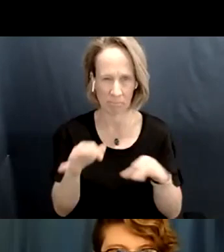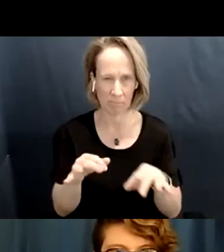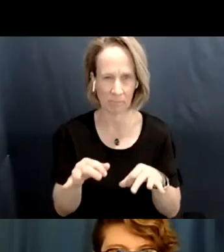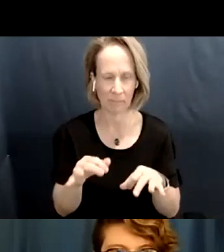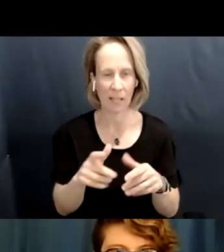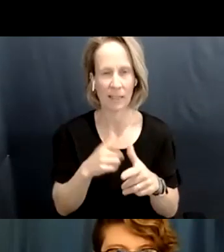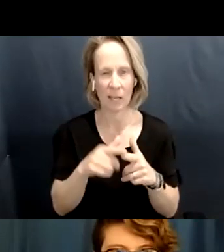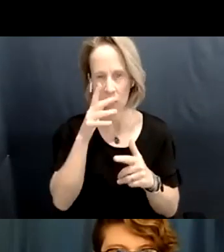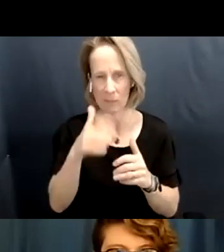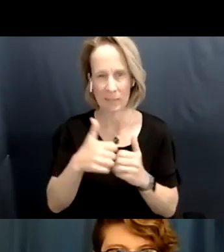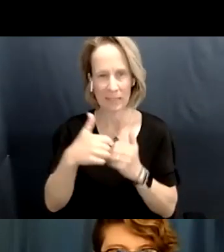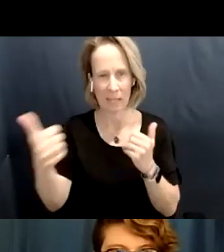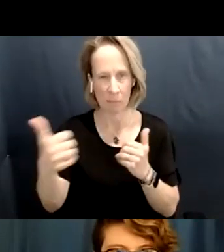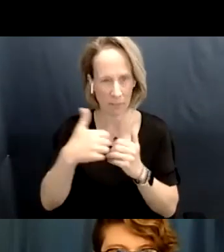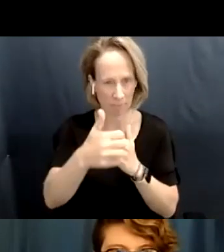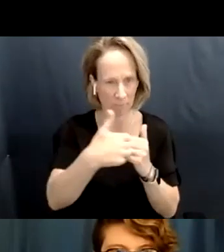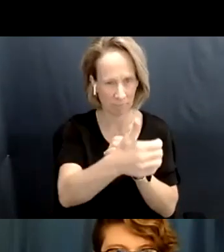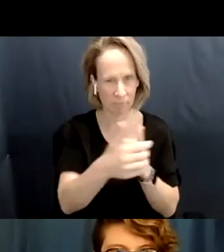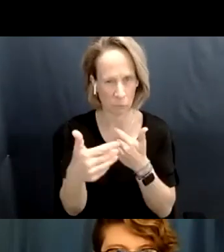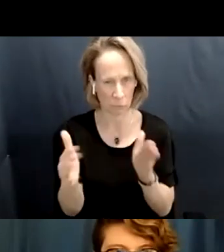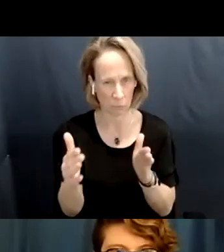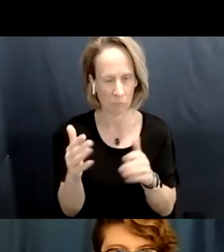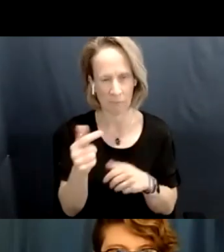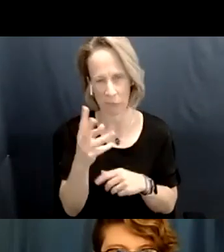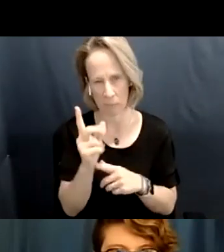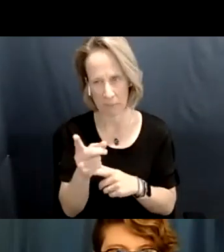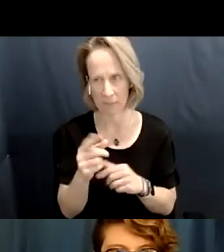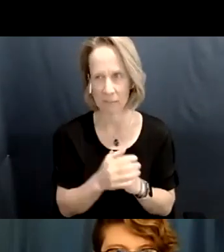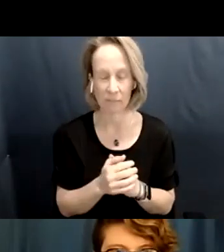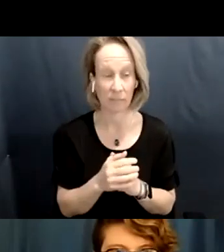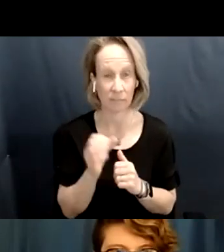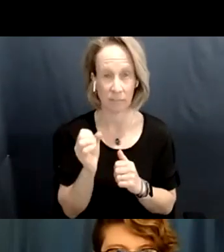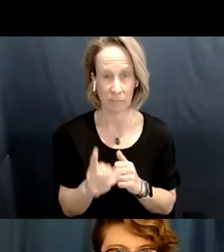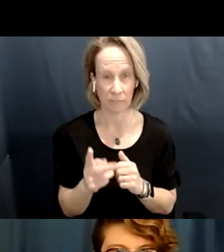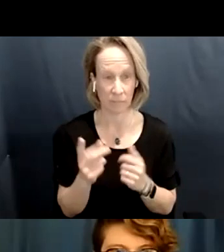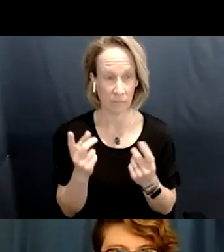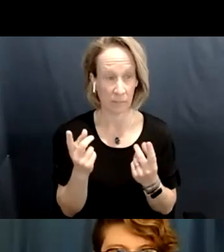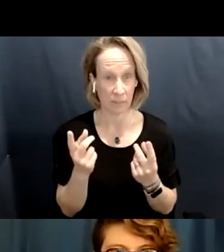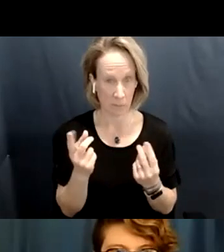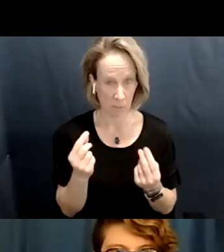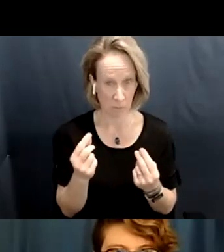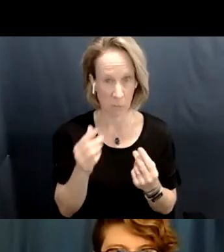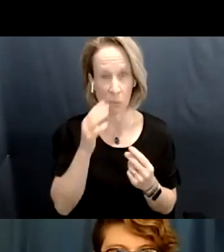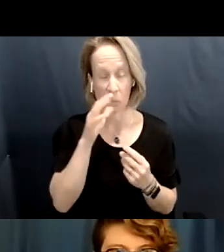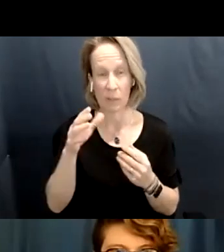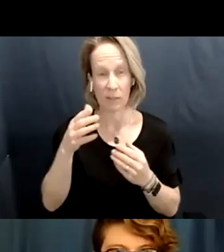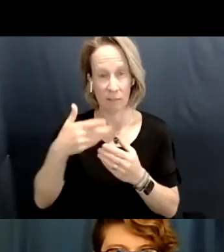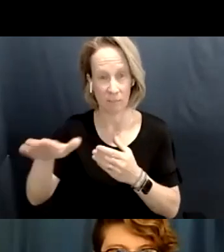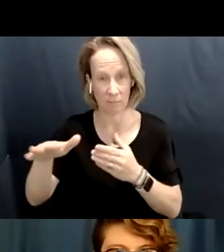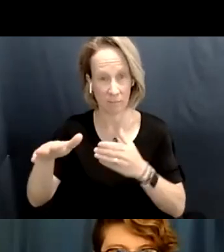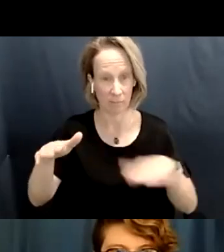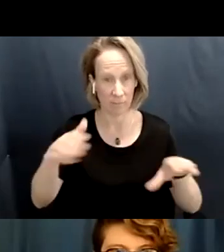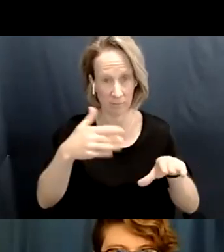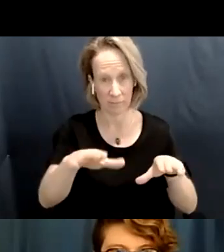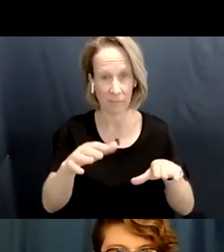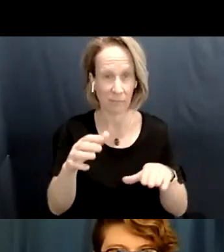into breakout rooms in just a moment. And so the way that this is going to work is we'll be in breakout rooms with 3